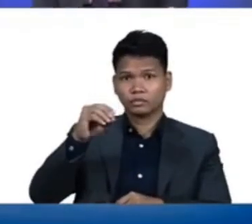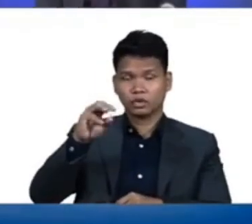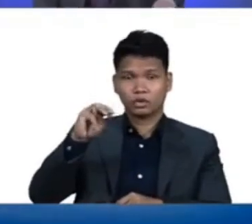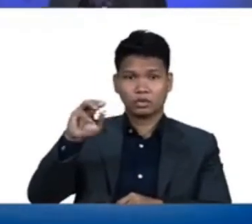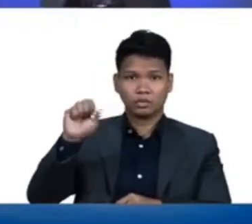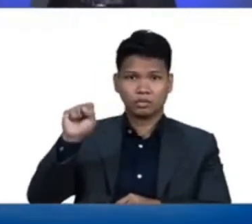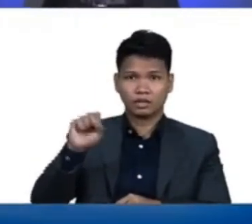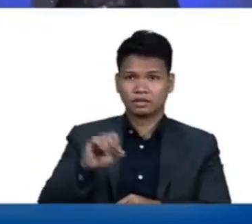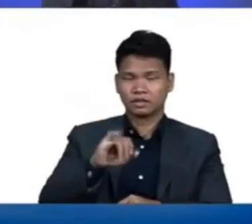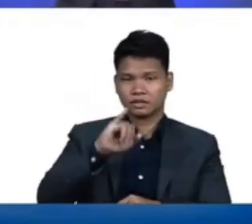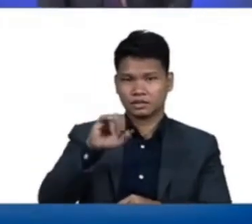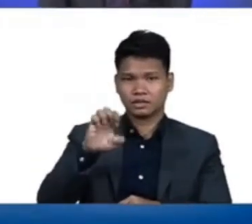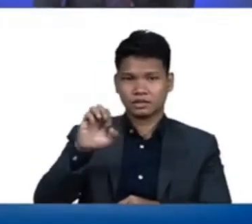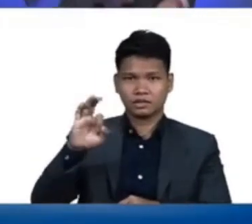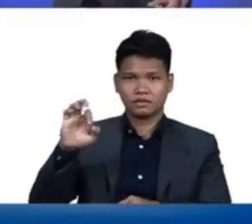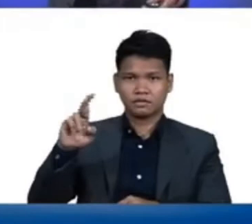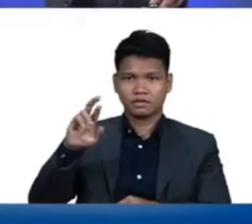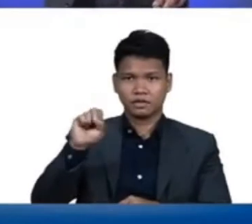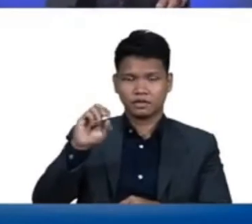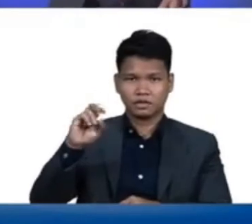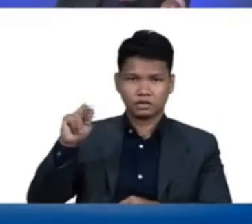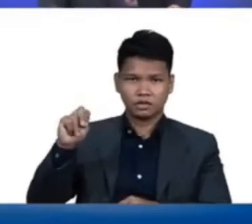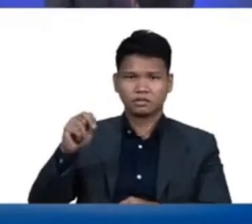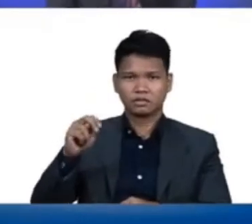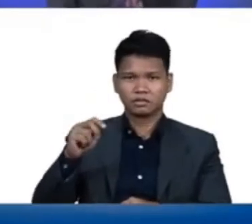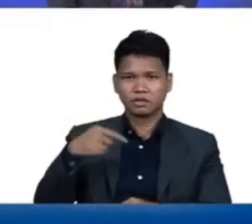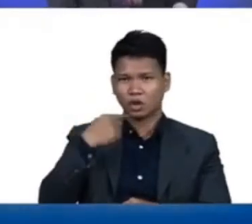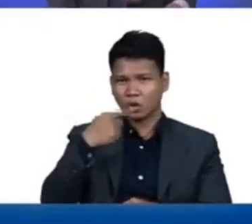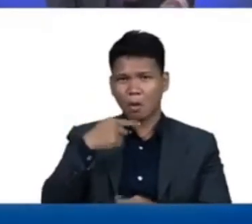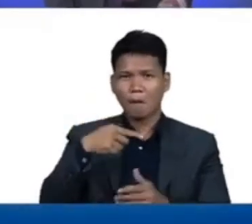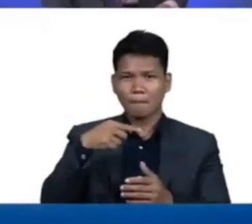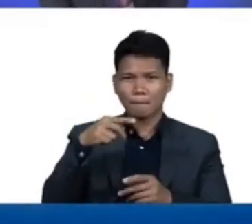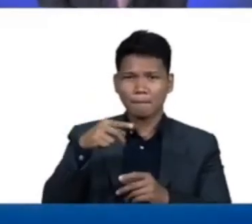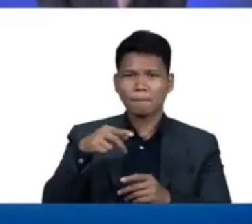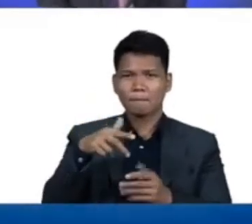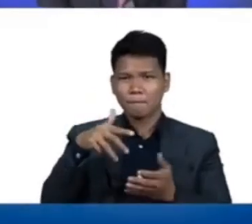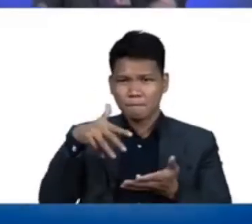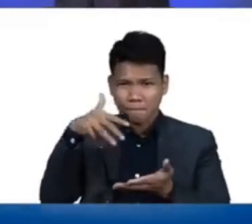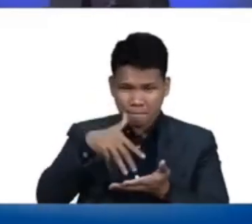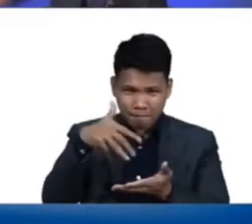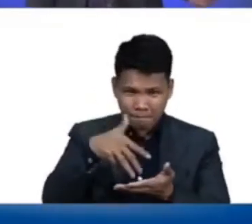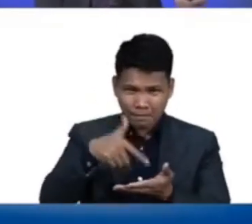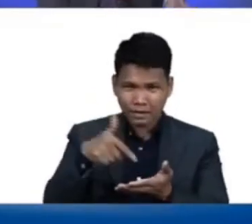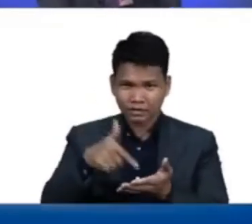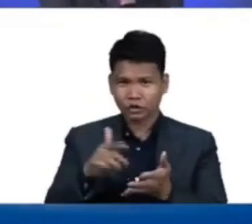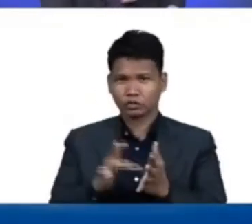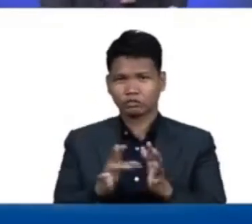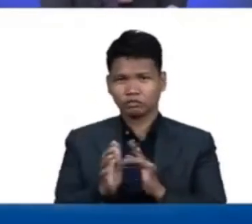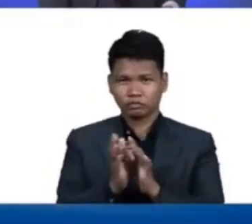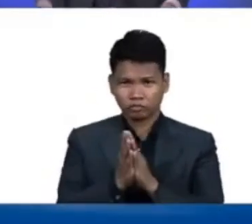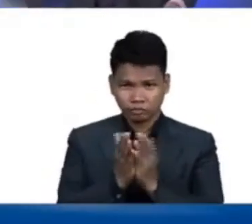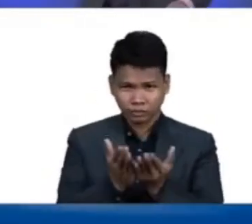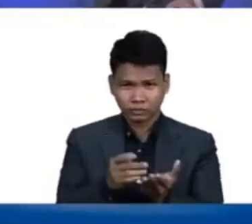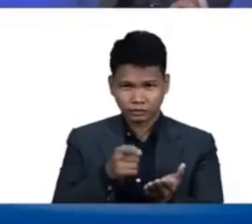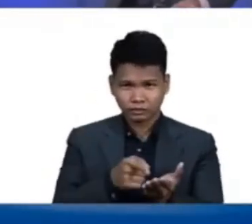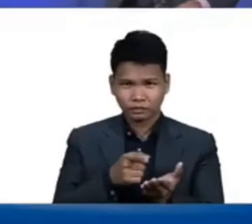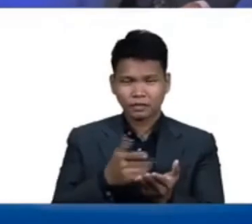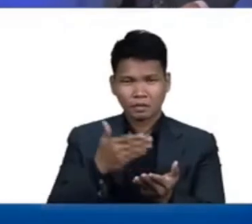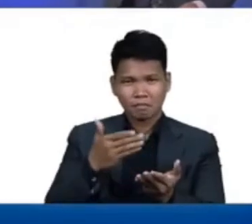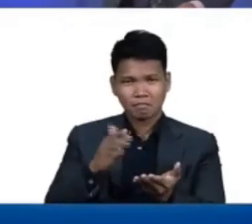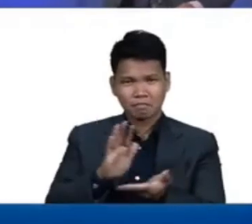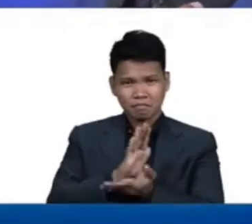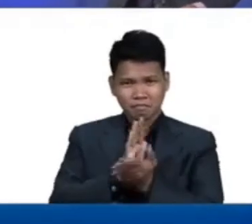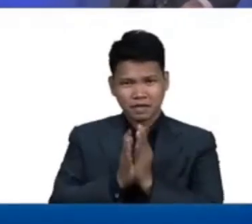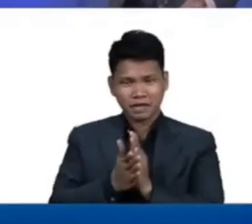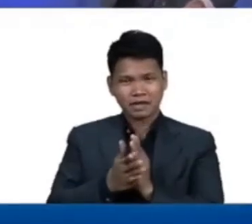said and always will say that the studios perusal of the sacred volume will make a